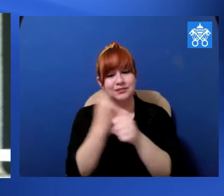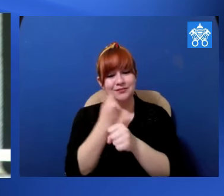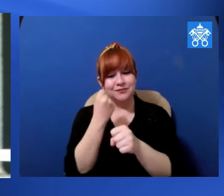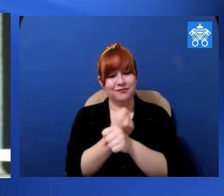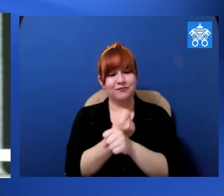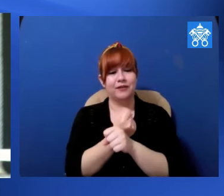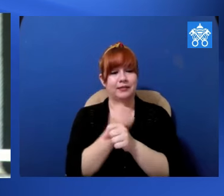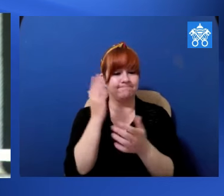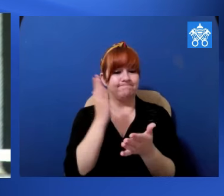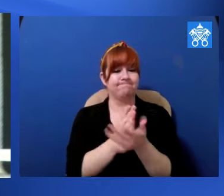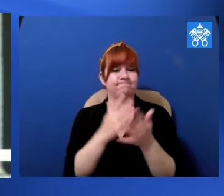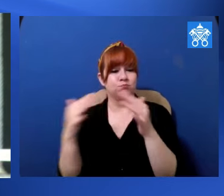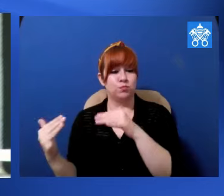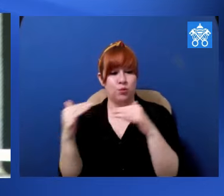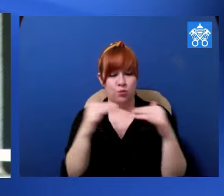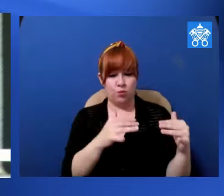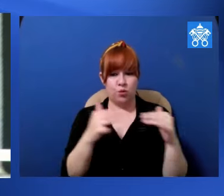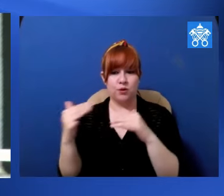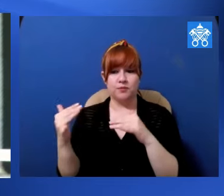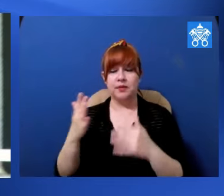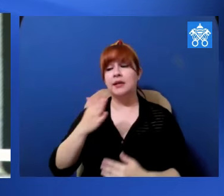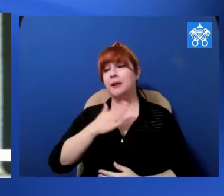to always fight for peace.